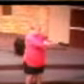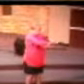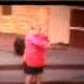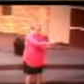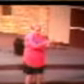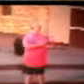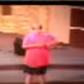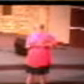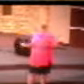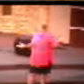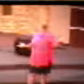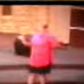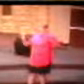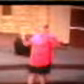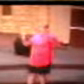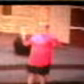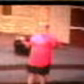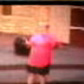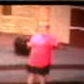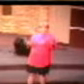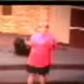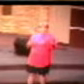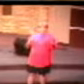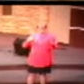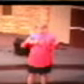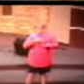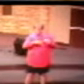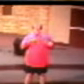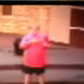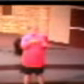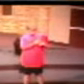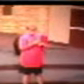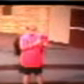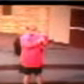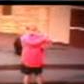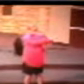waited, all of us from the church.